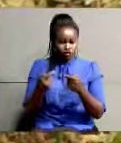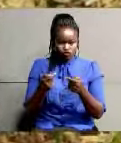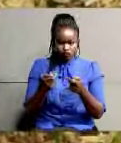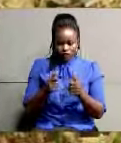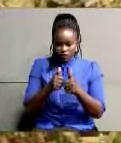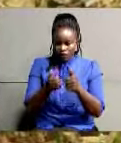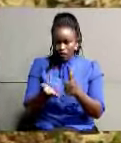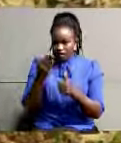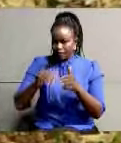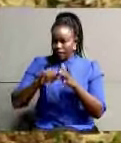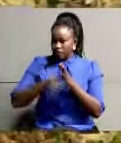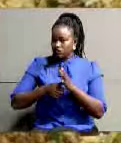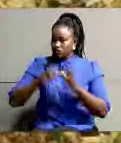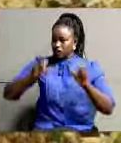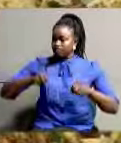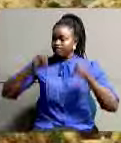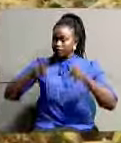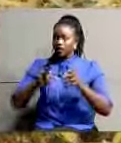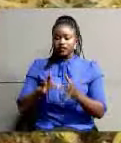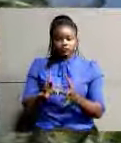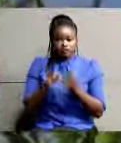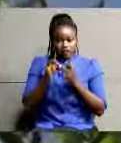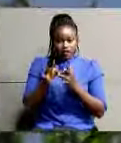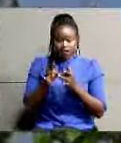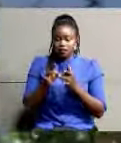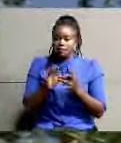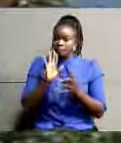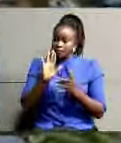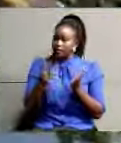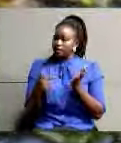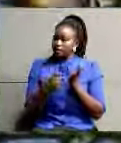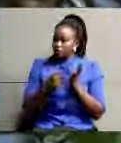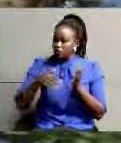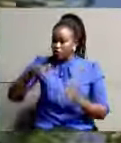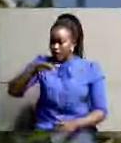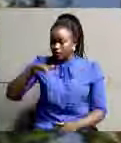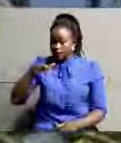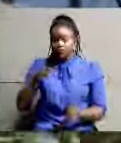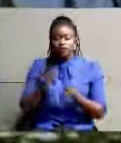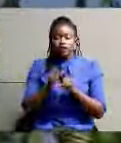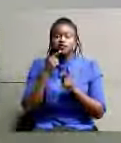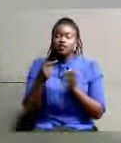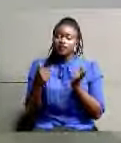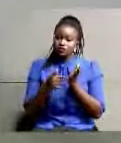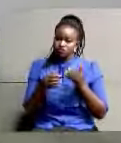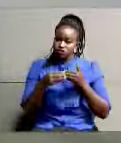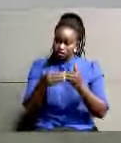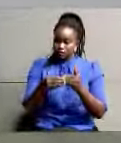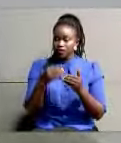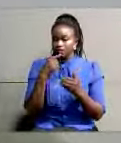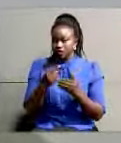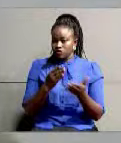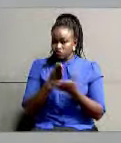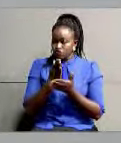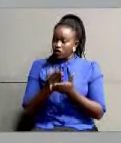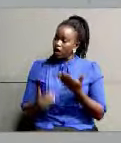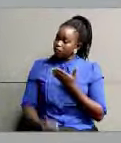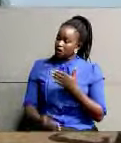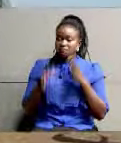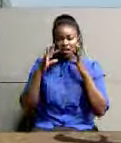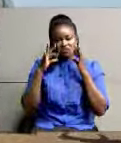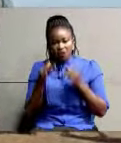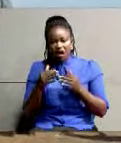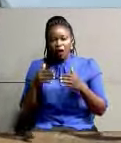in reality and technically. He said, the political leadership is saying whether the desert locusts are mature or